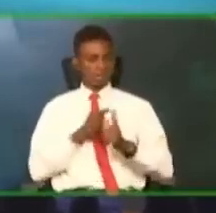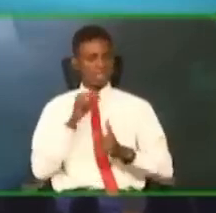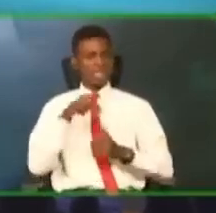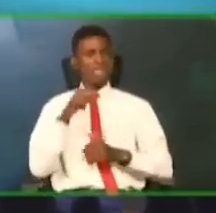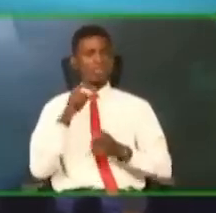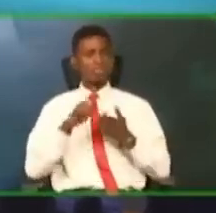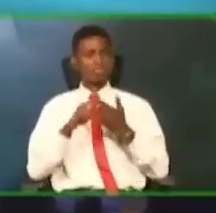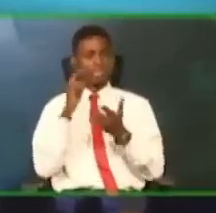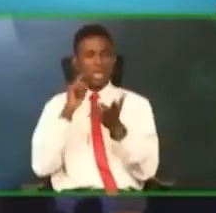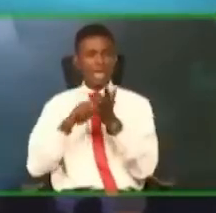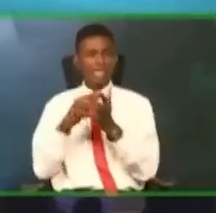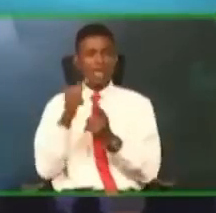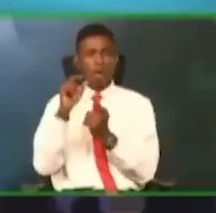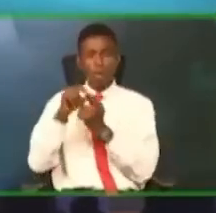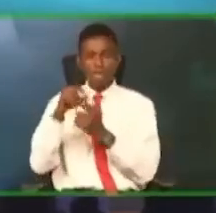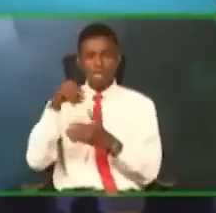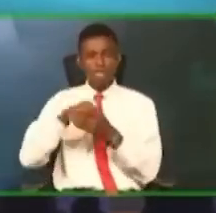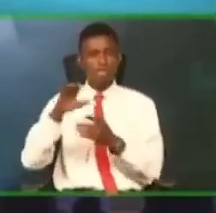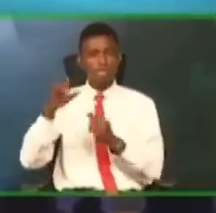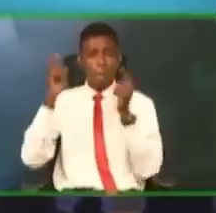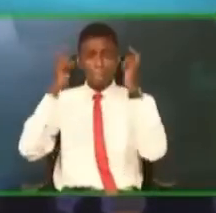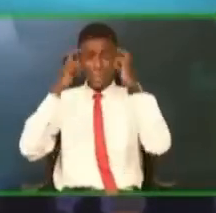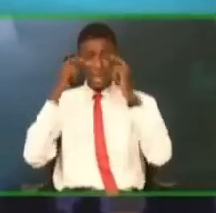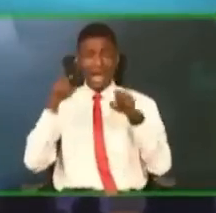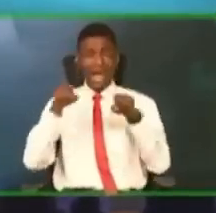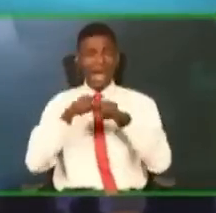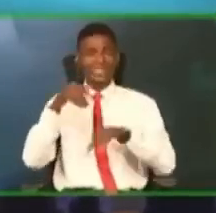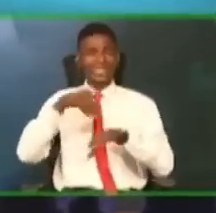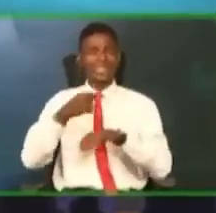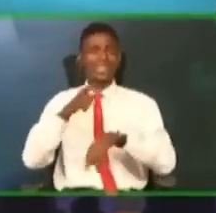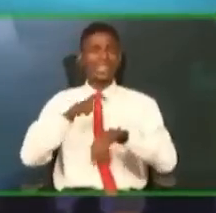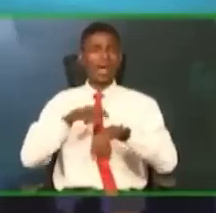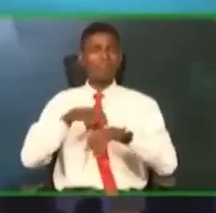that was resident in your mind as at the time you heard.